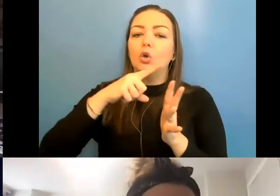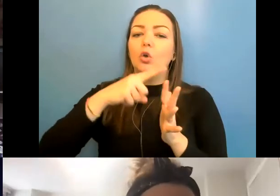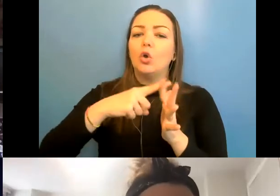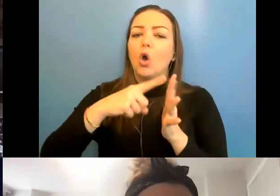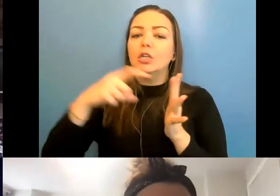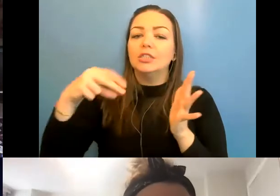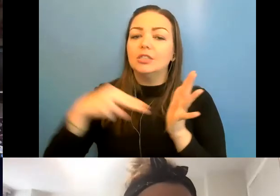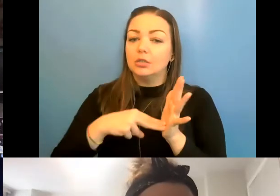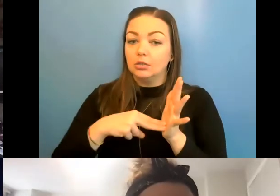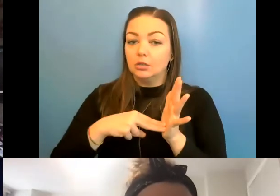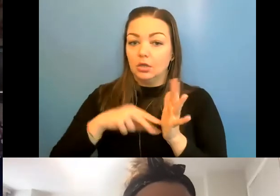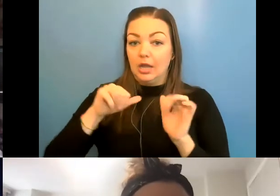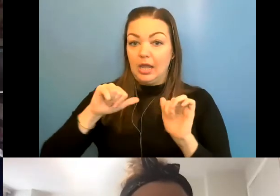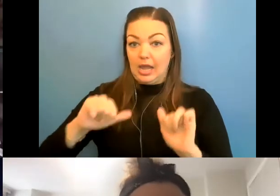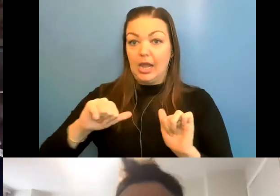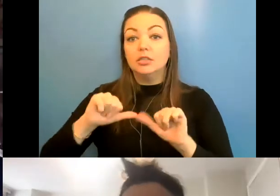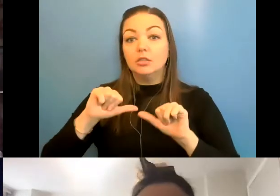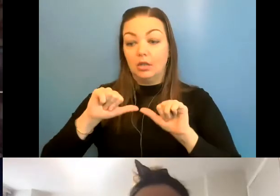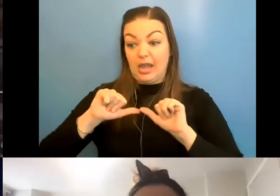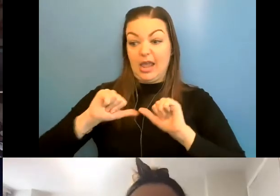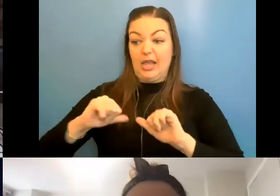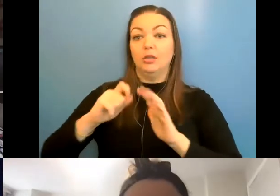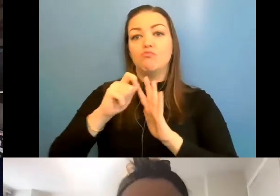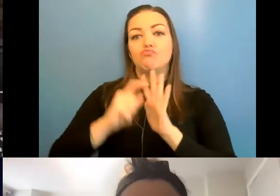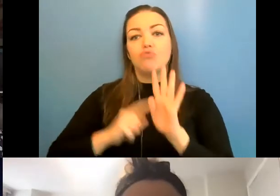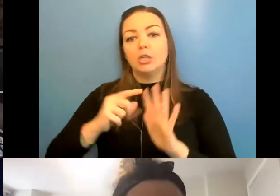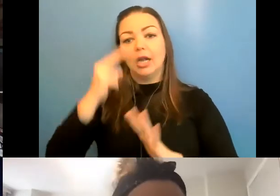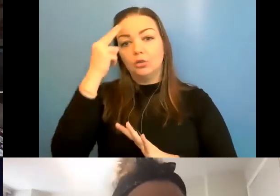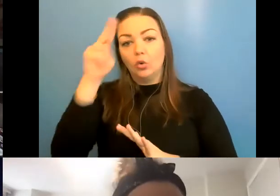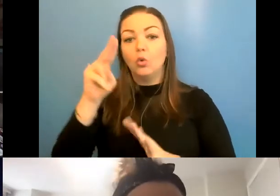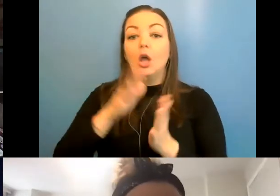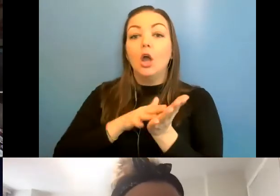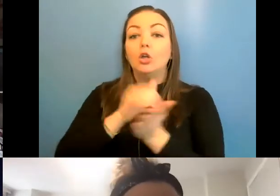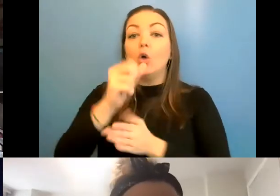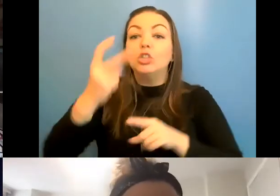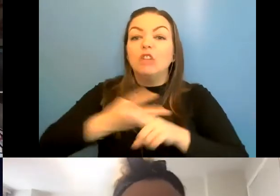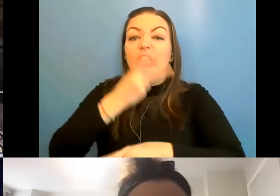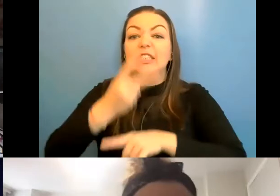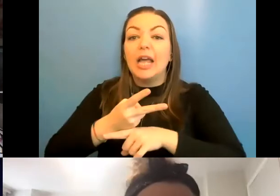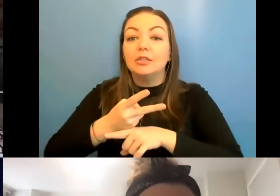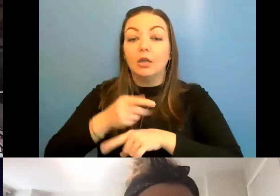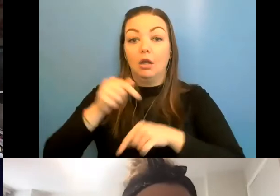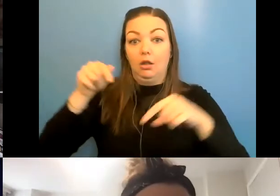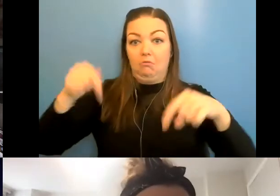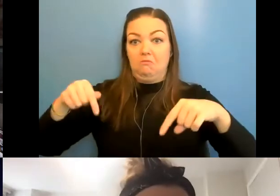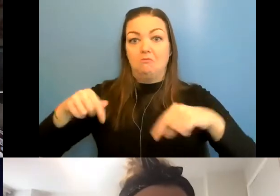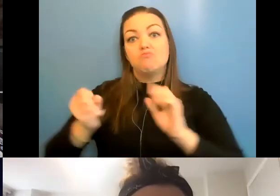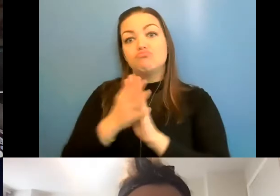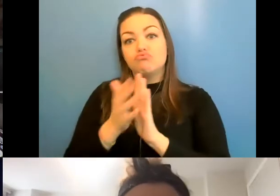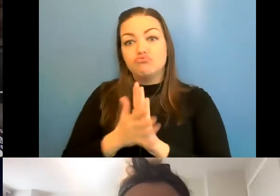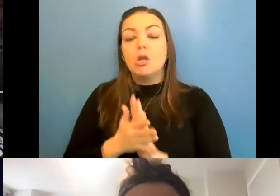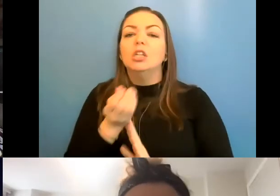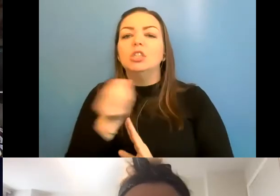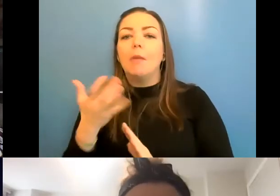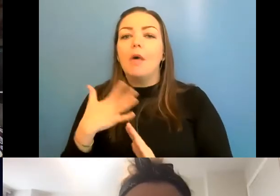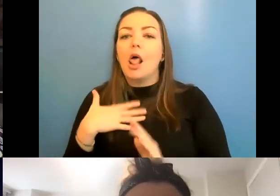that he did called Culture Reset and his whole rethinking. Some artists will want to just put videos on rather than text.